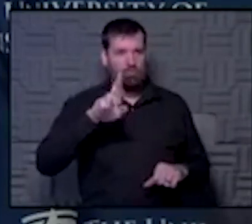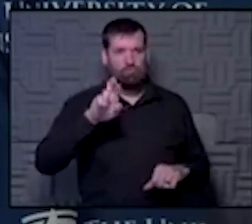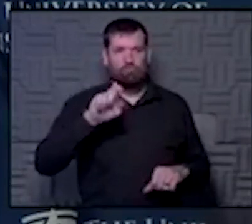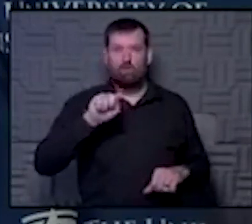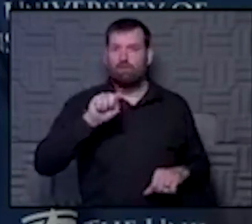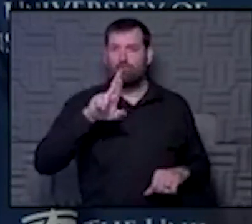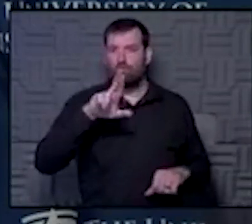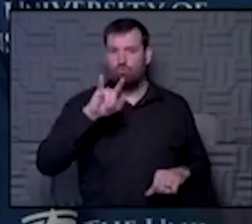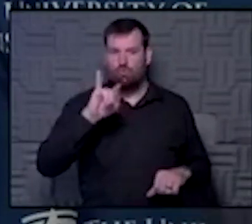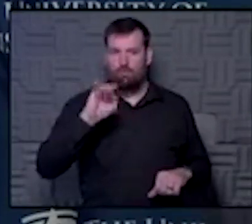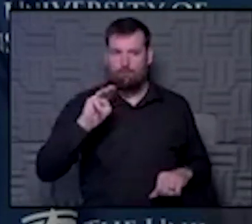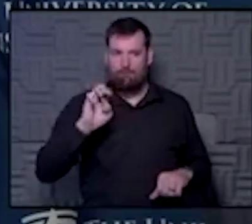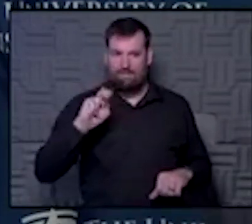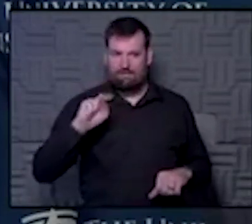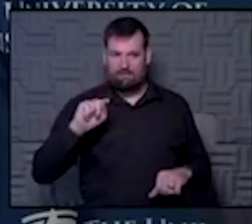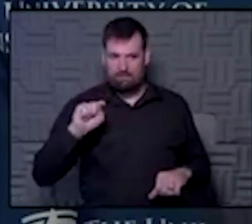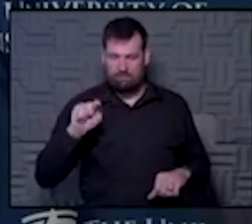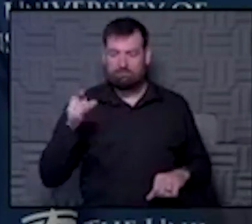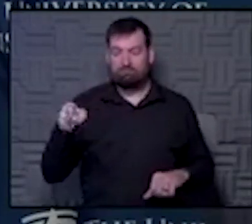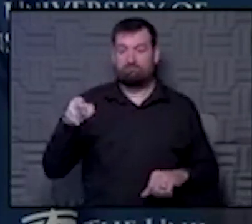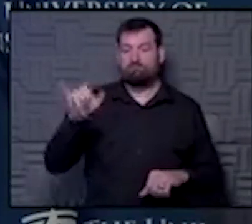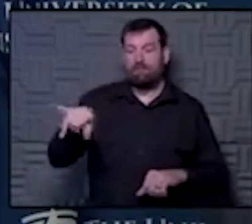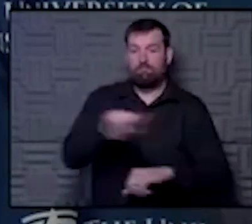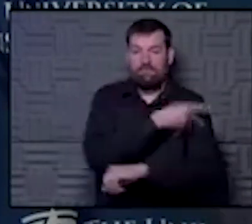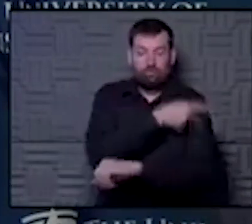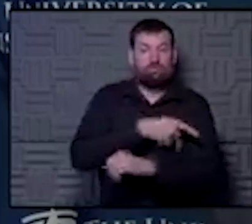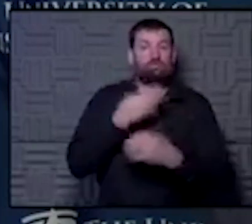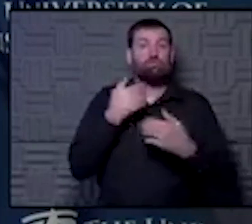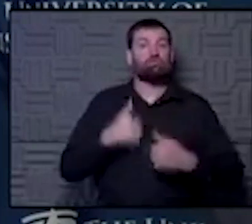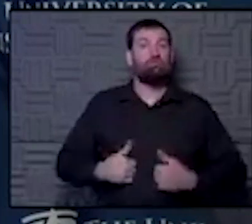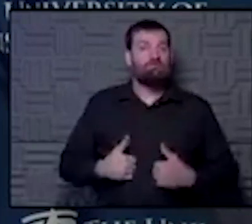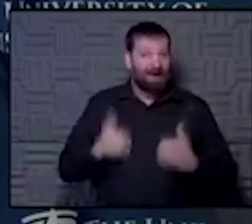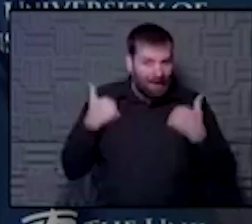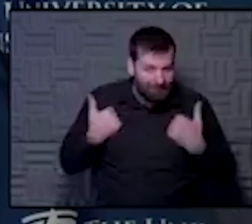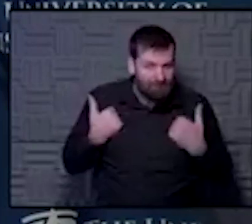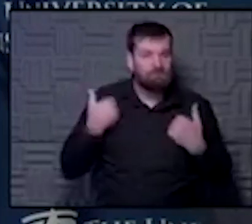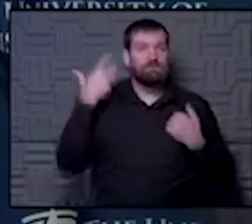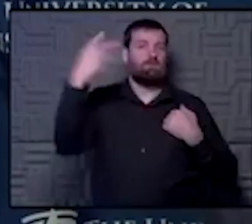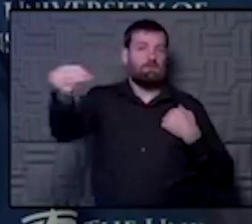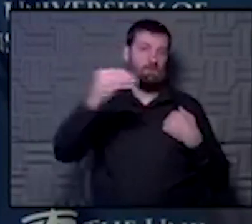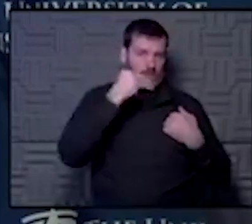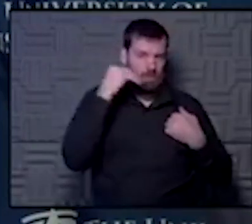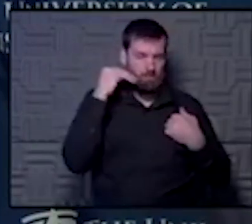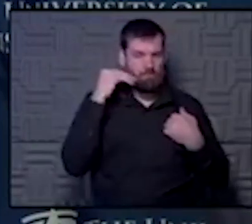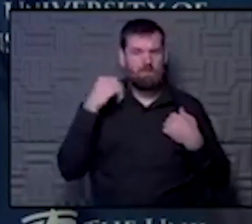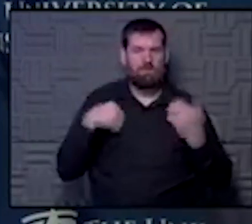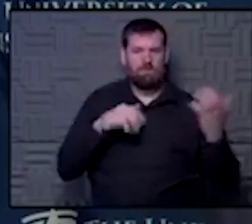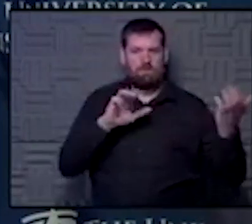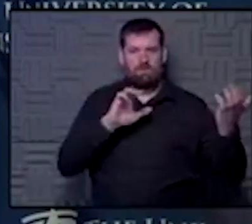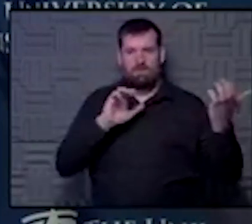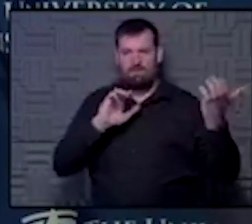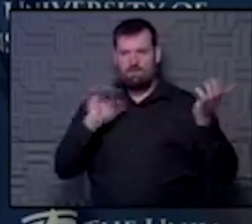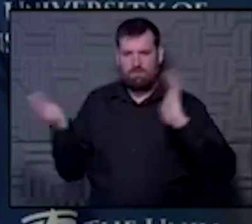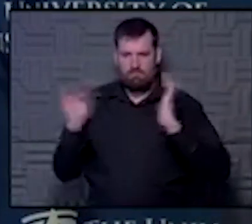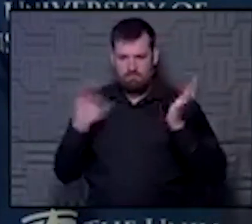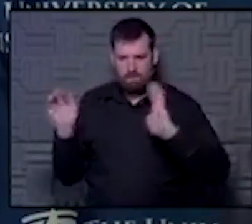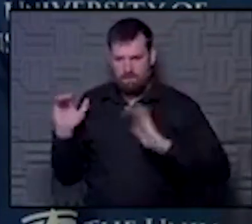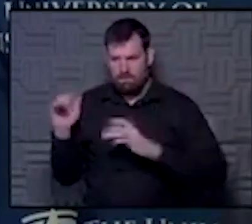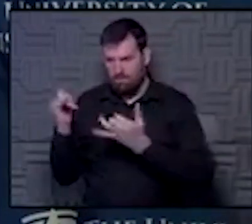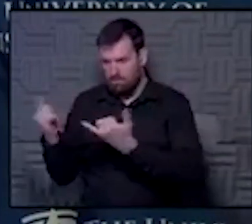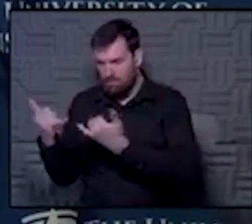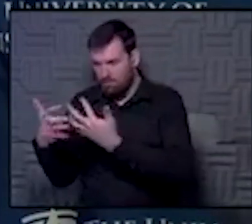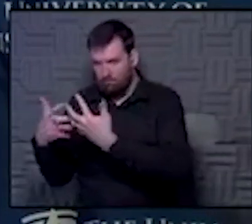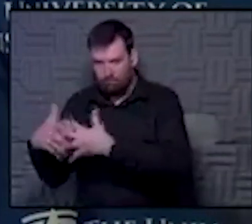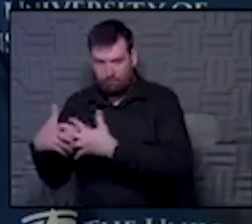had ARDS, and then that patient survived and went home. And so when I compare the machine we have from back then